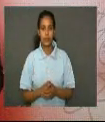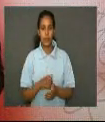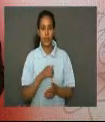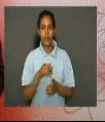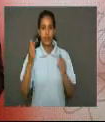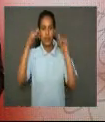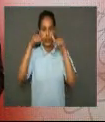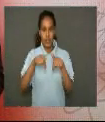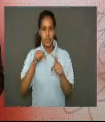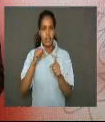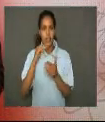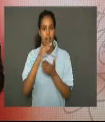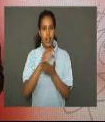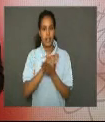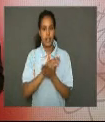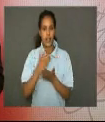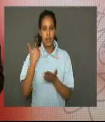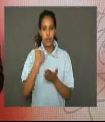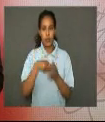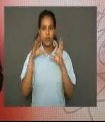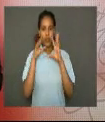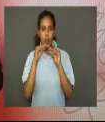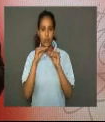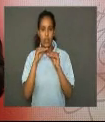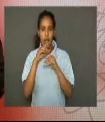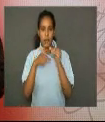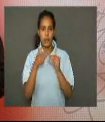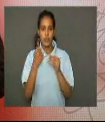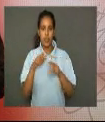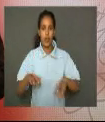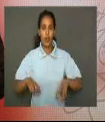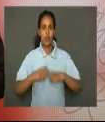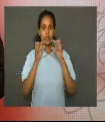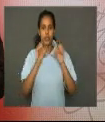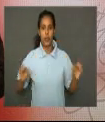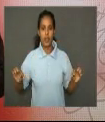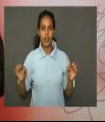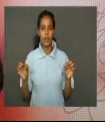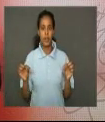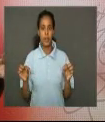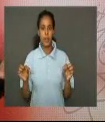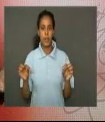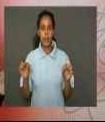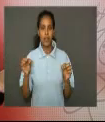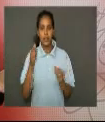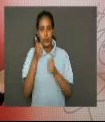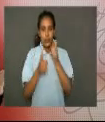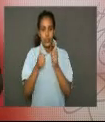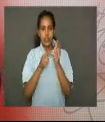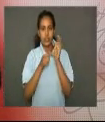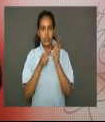In today's lesson, we talked about the collision theory, which